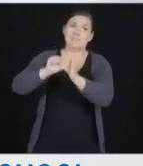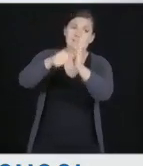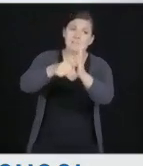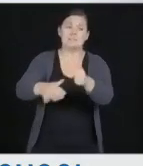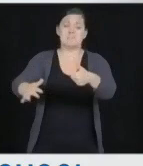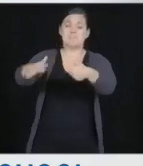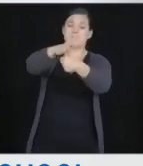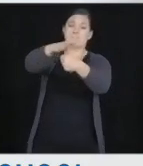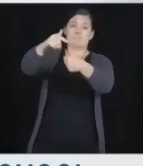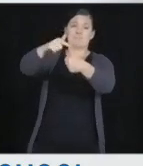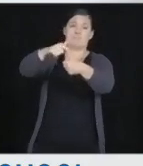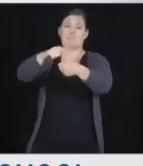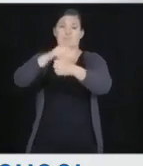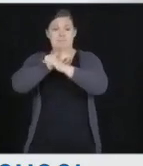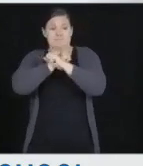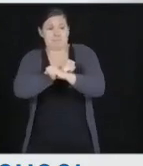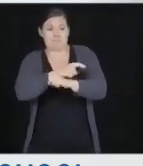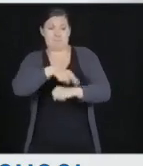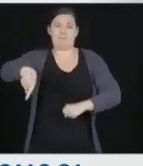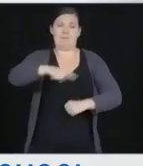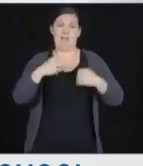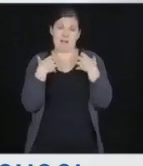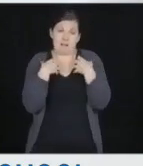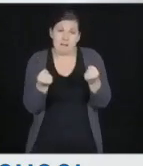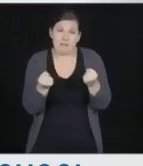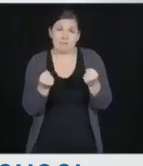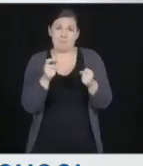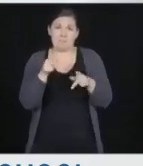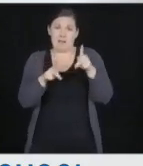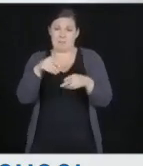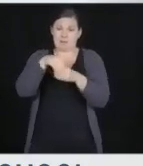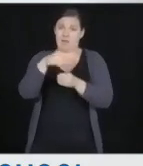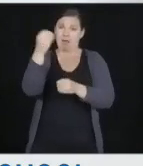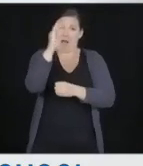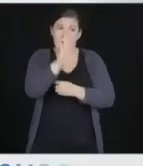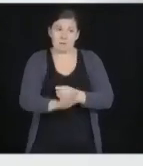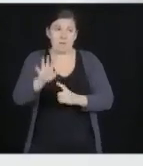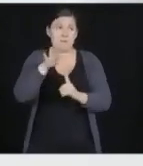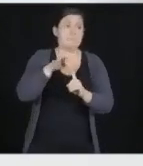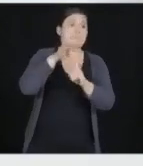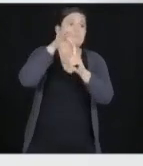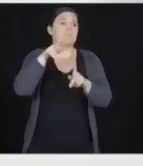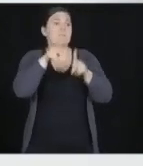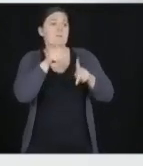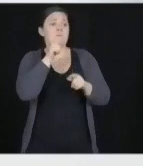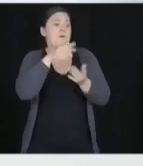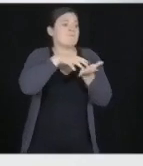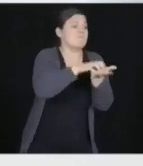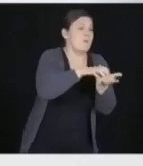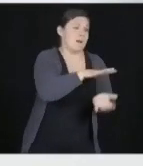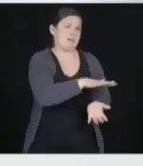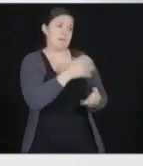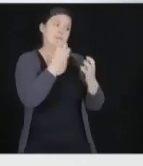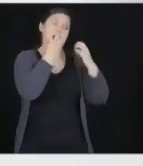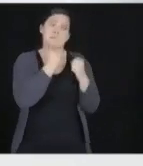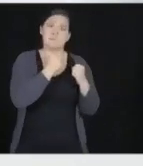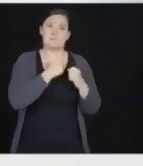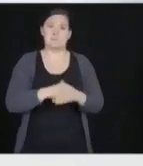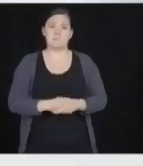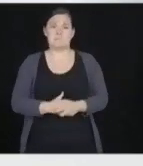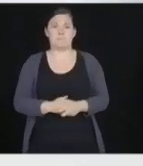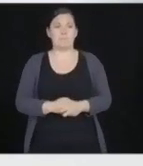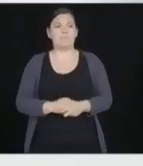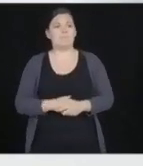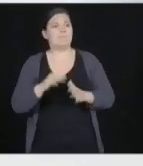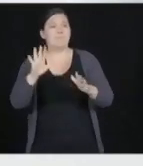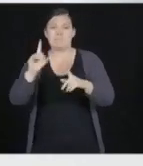of COVID-19. But as much as these efforts have made an impact and enabled us as a province to move into stage 3 of